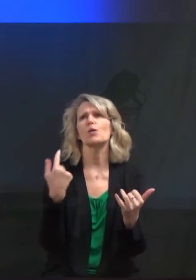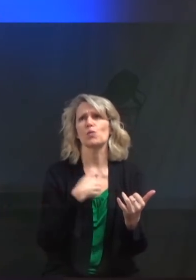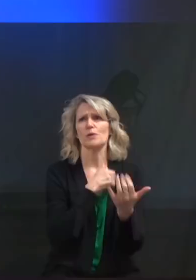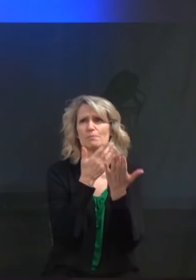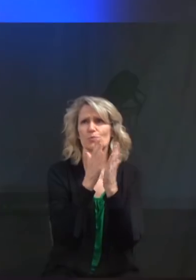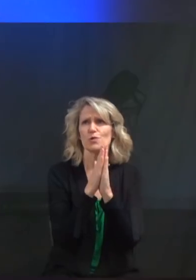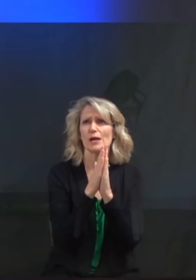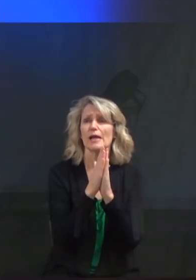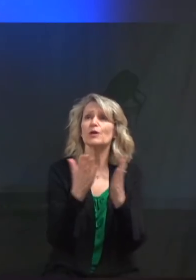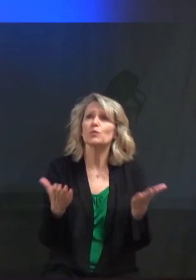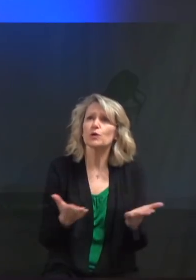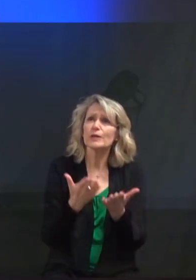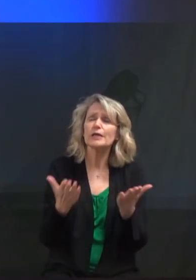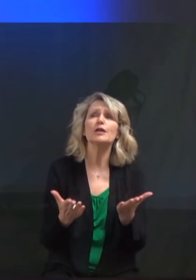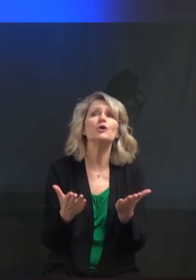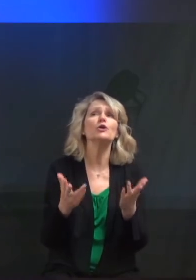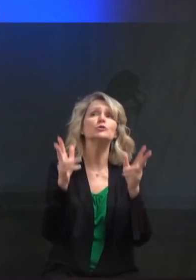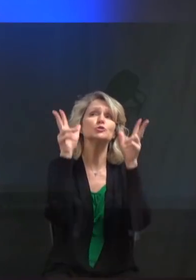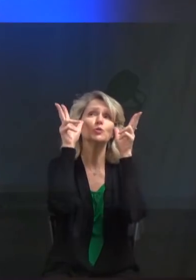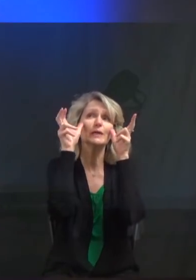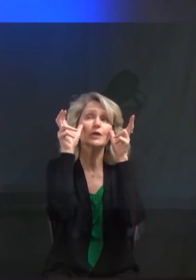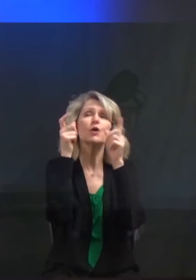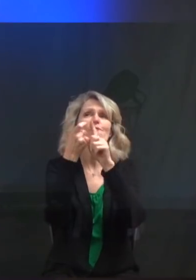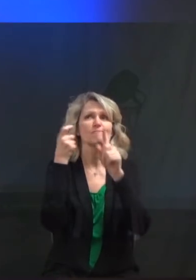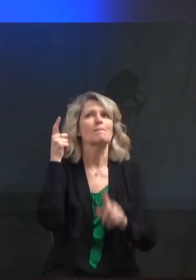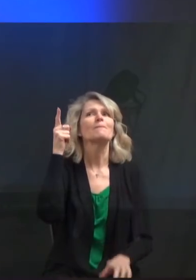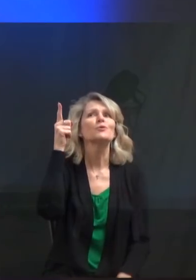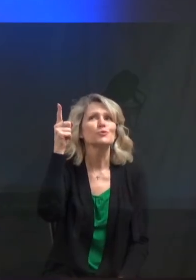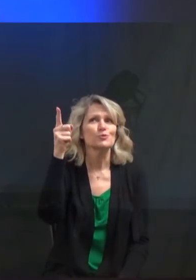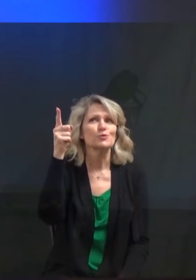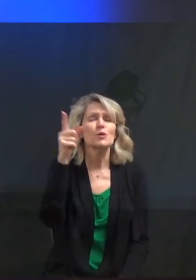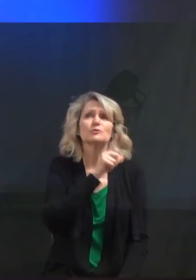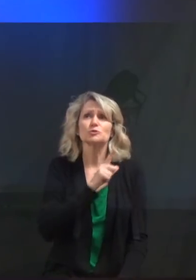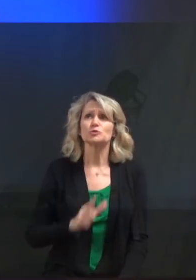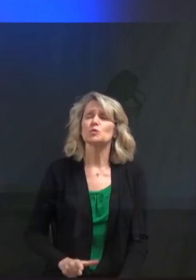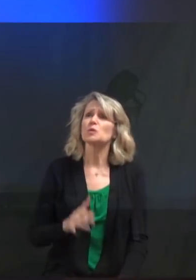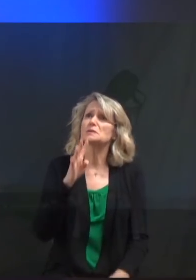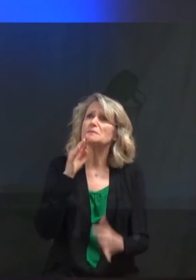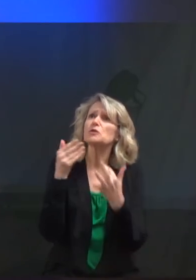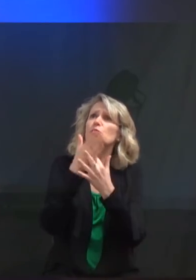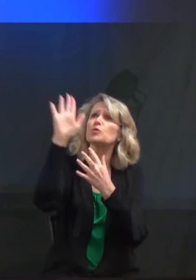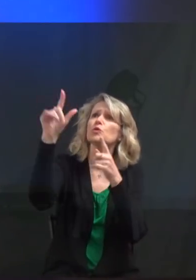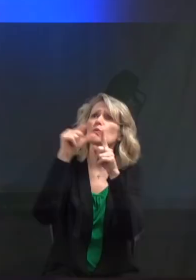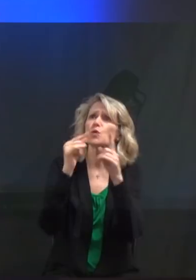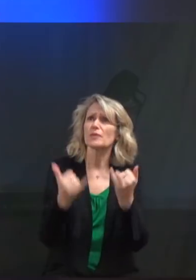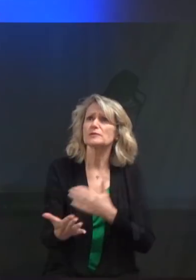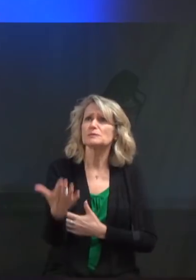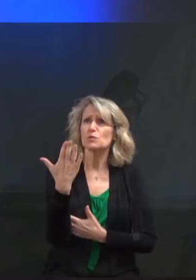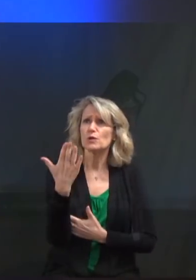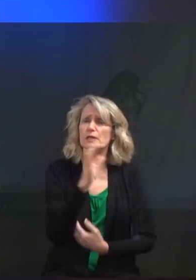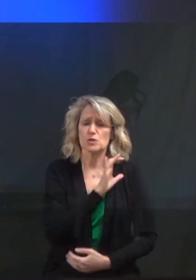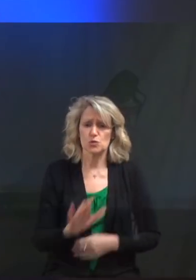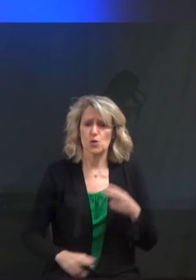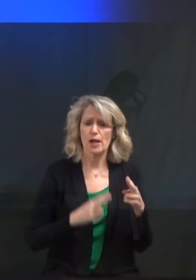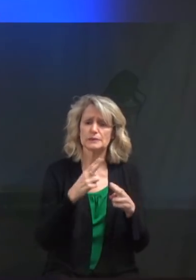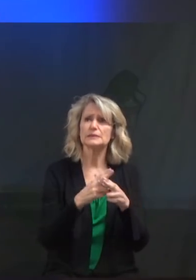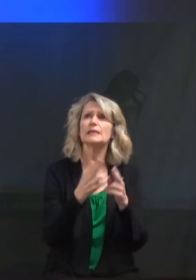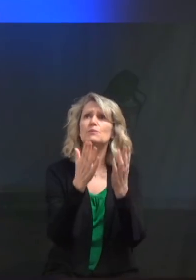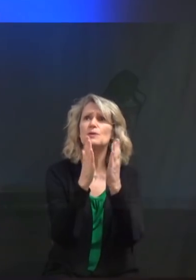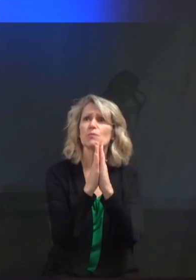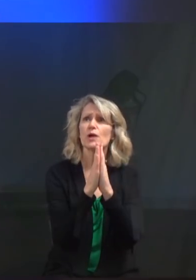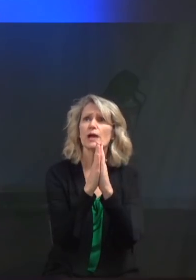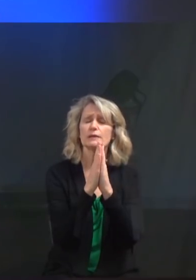We are here to hear from you. So Lord, speak through your word this morning. In Christ's name we pray,